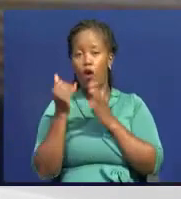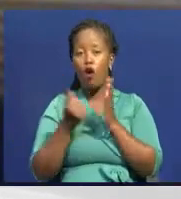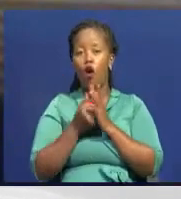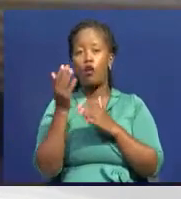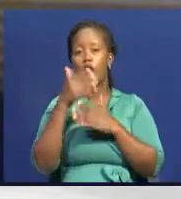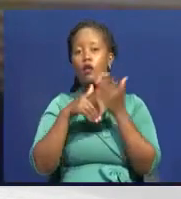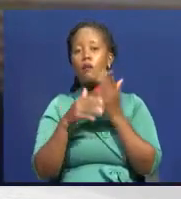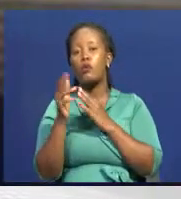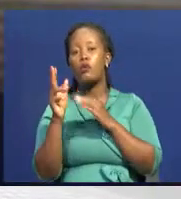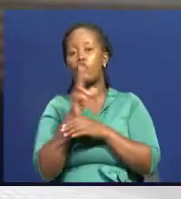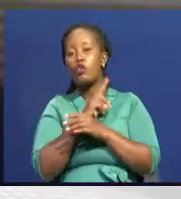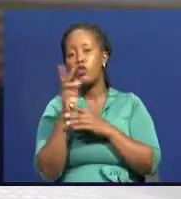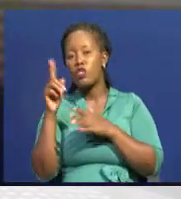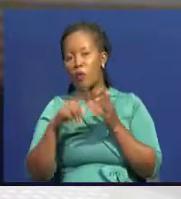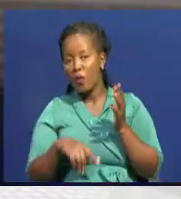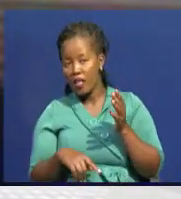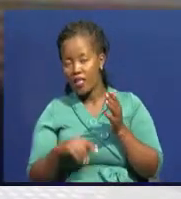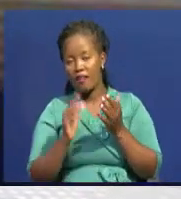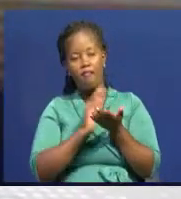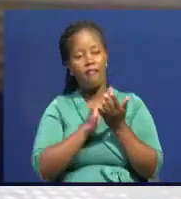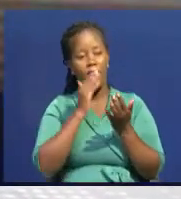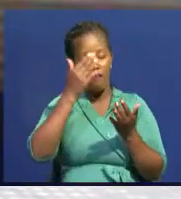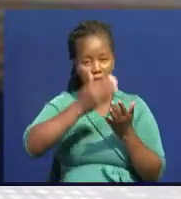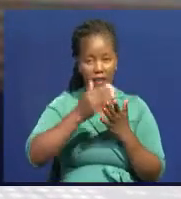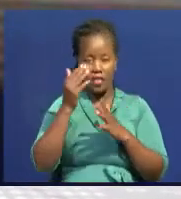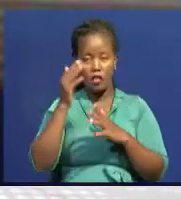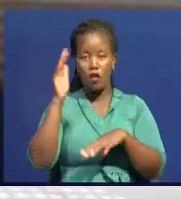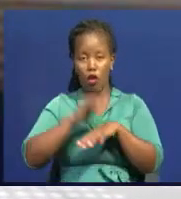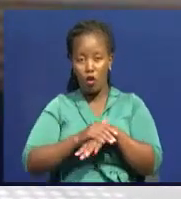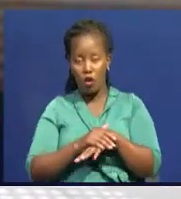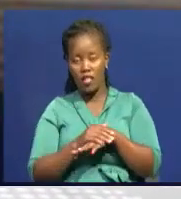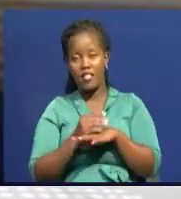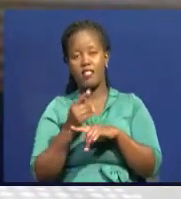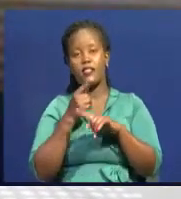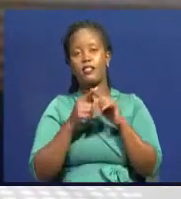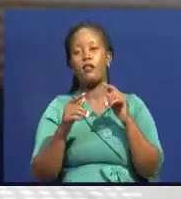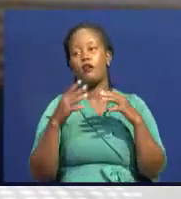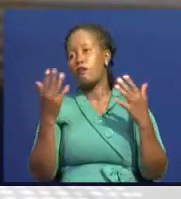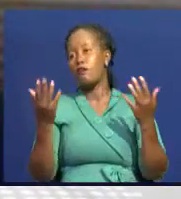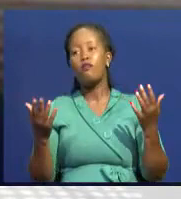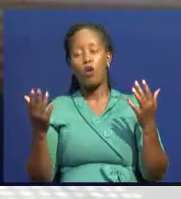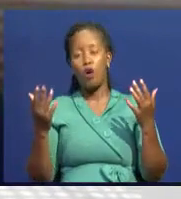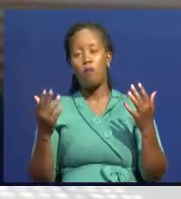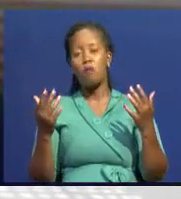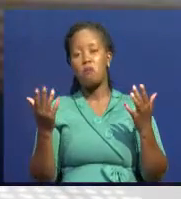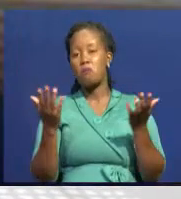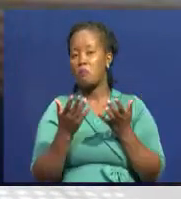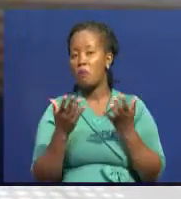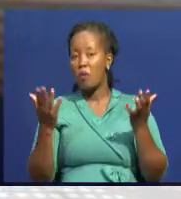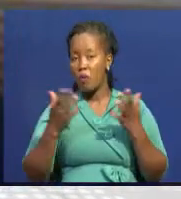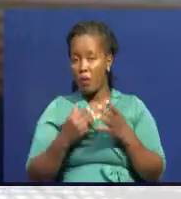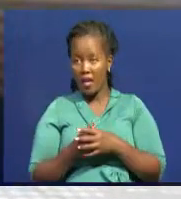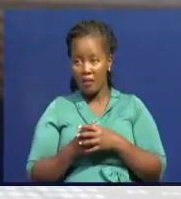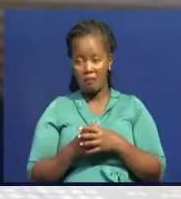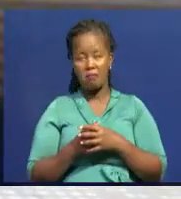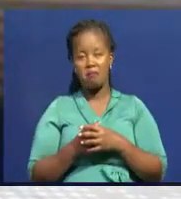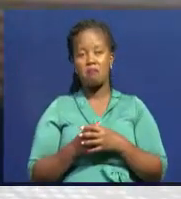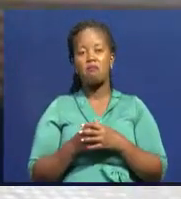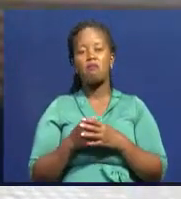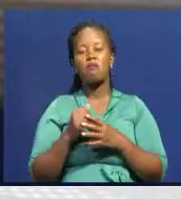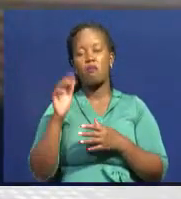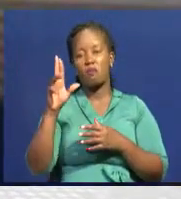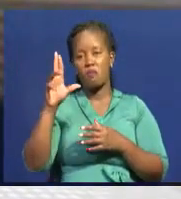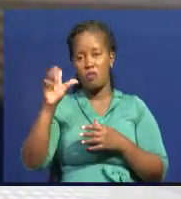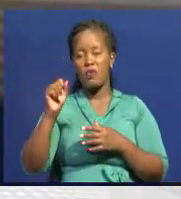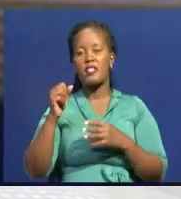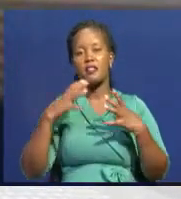using funds that have been raised, so to speak, from the Israeli diaspora in the